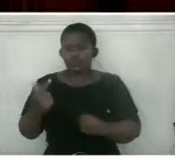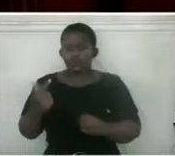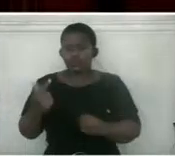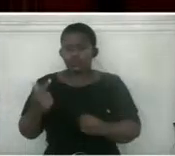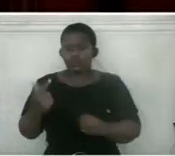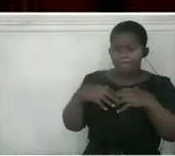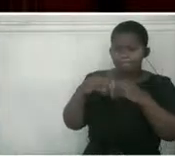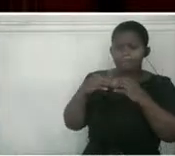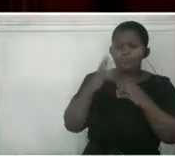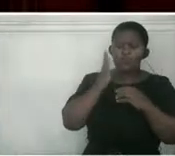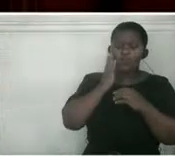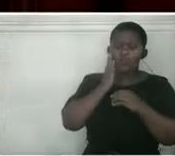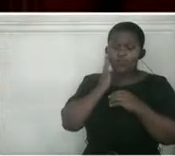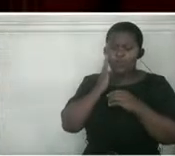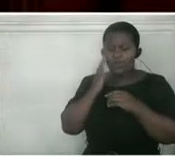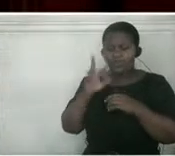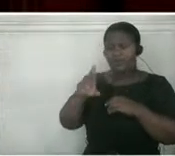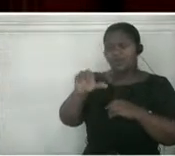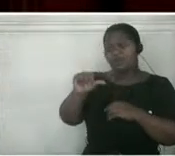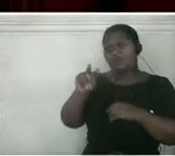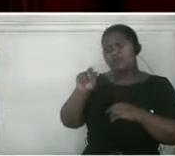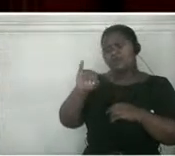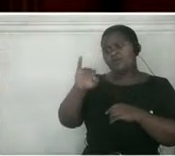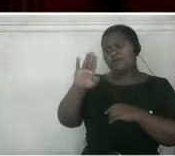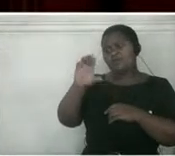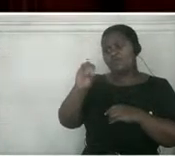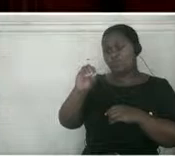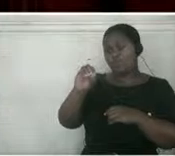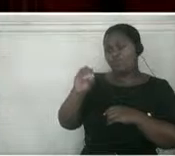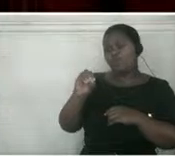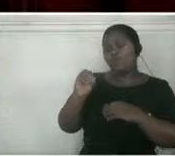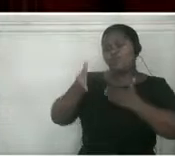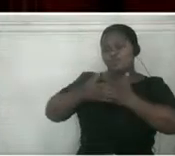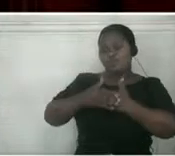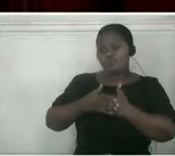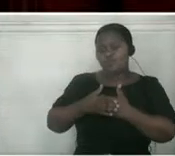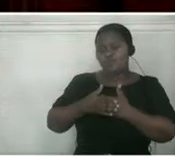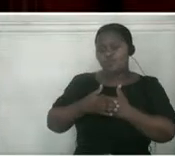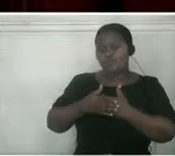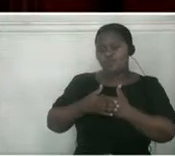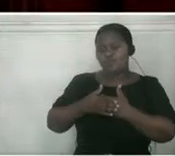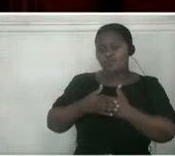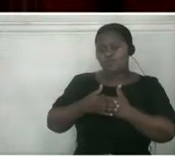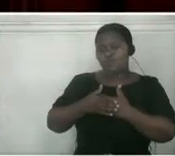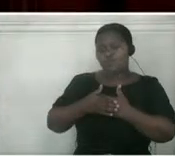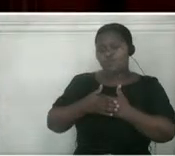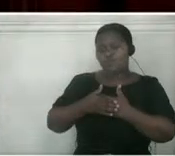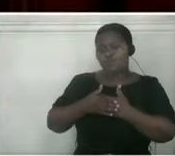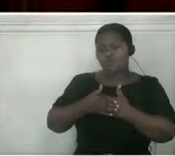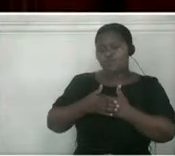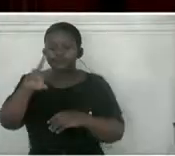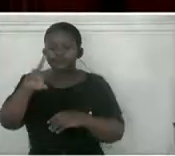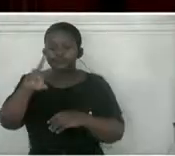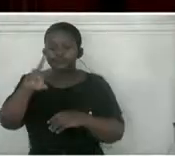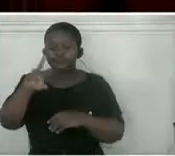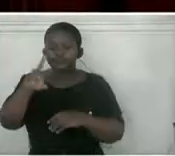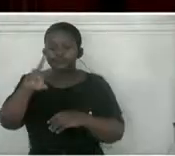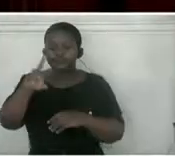established when Rainbow Chicken closed. The RASAT program has managed to ensure